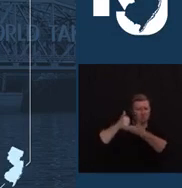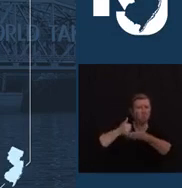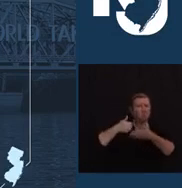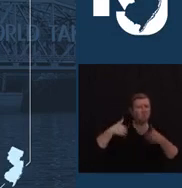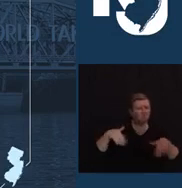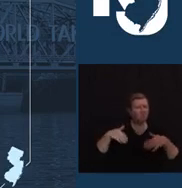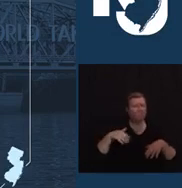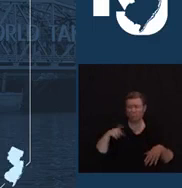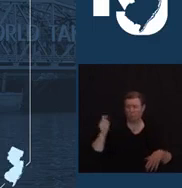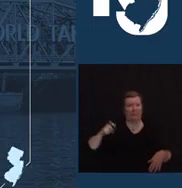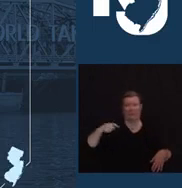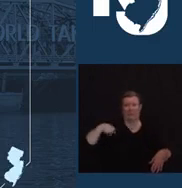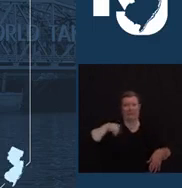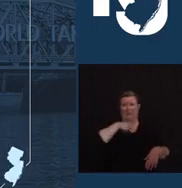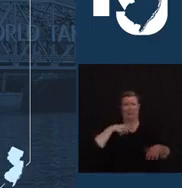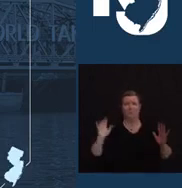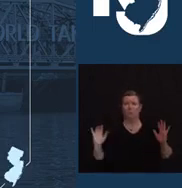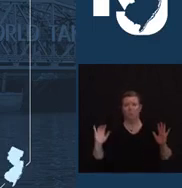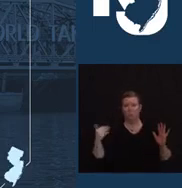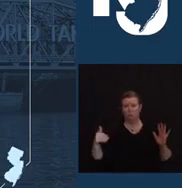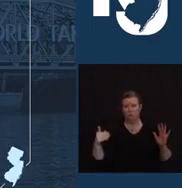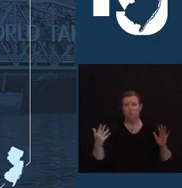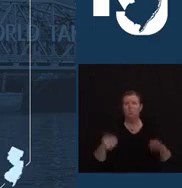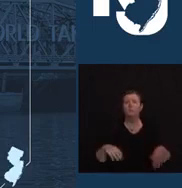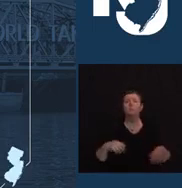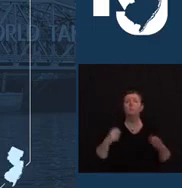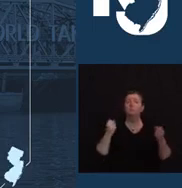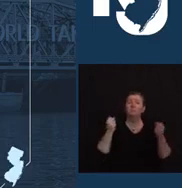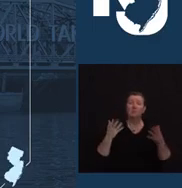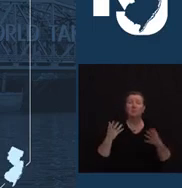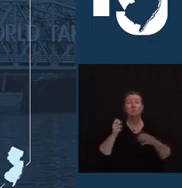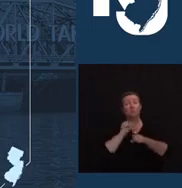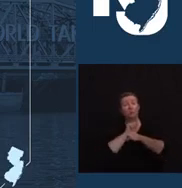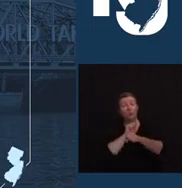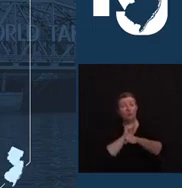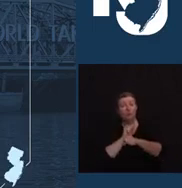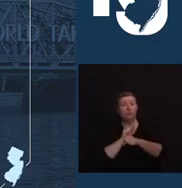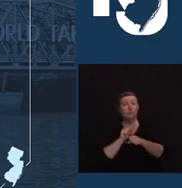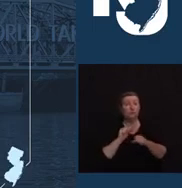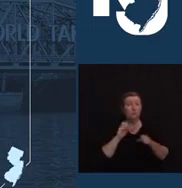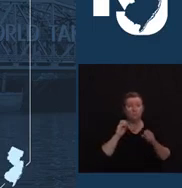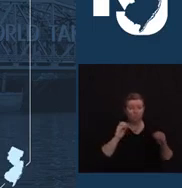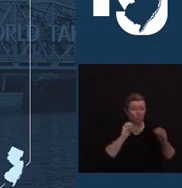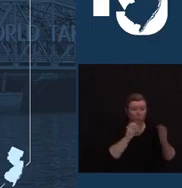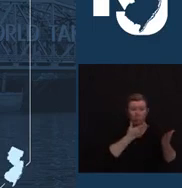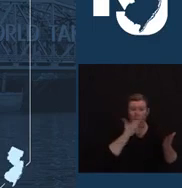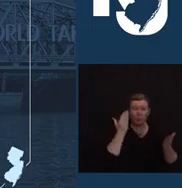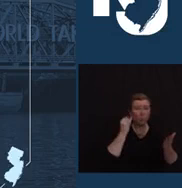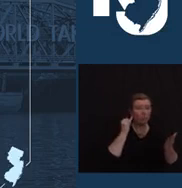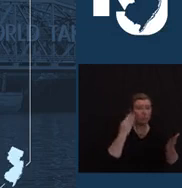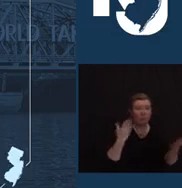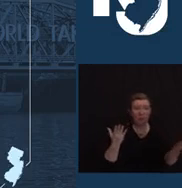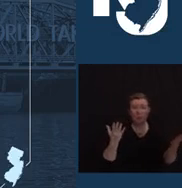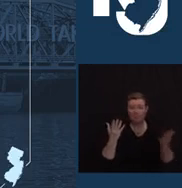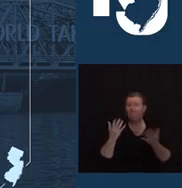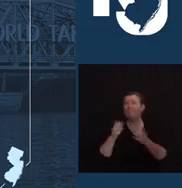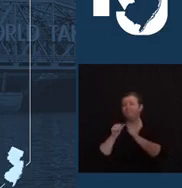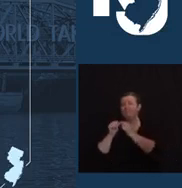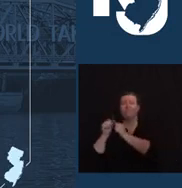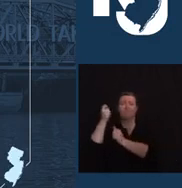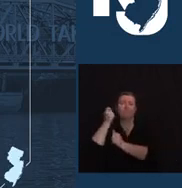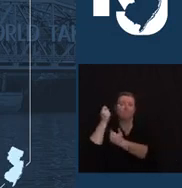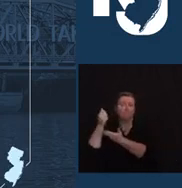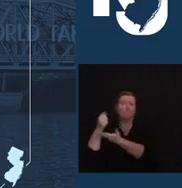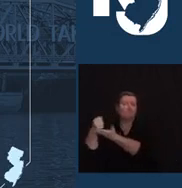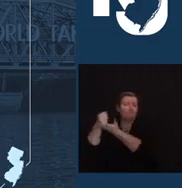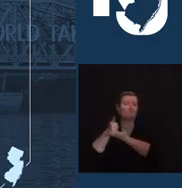top ranking for percentage of unemployed workers receiving benefits. And unlike most other states, those entering our